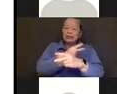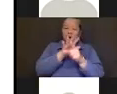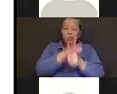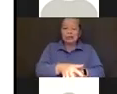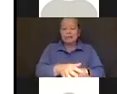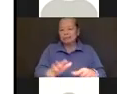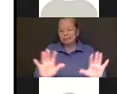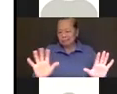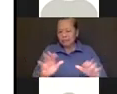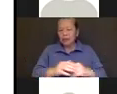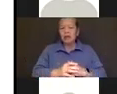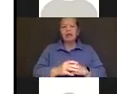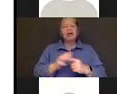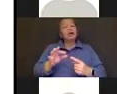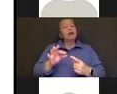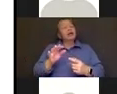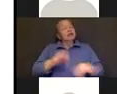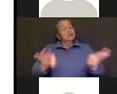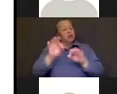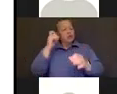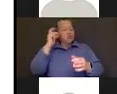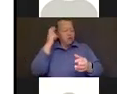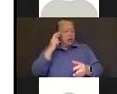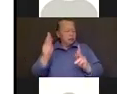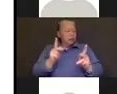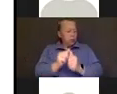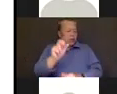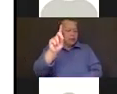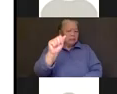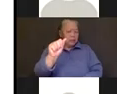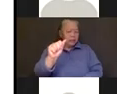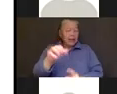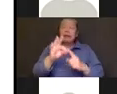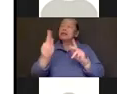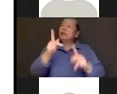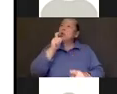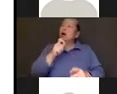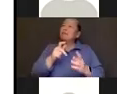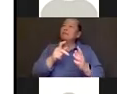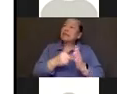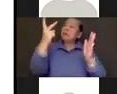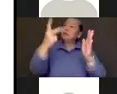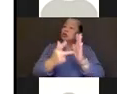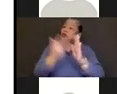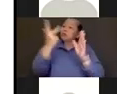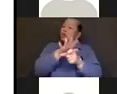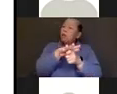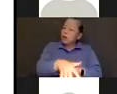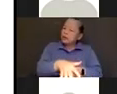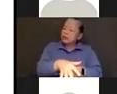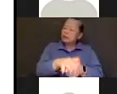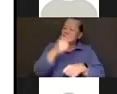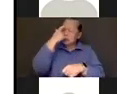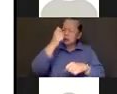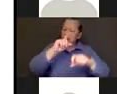with disabilities, especially those who experience double or triple oppression based on other categories